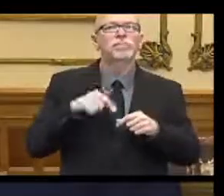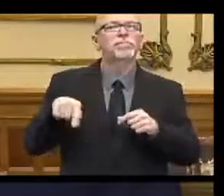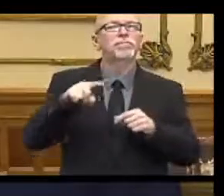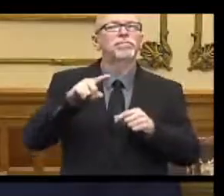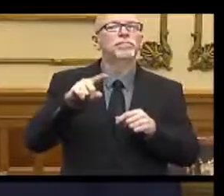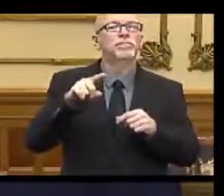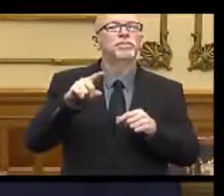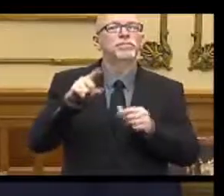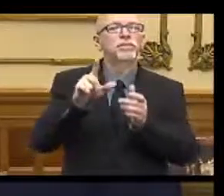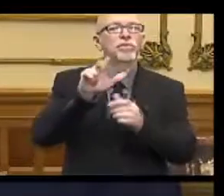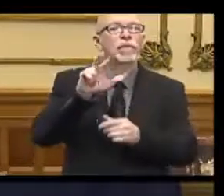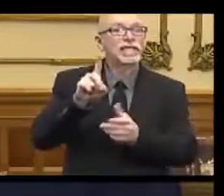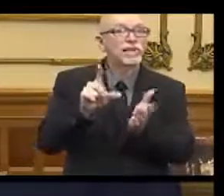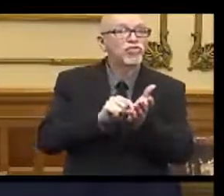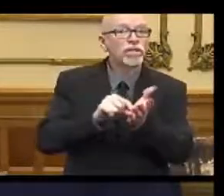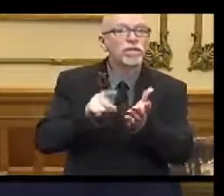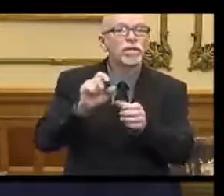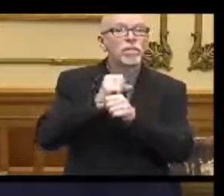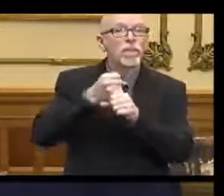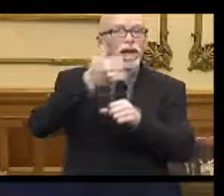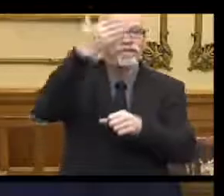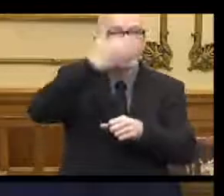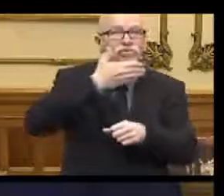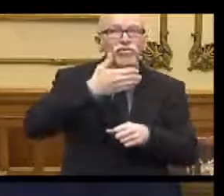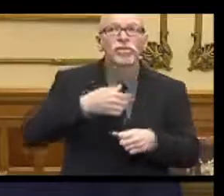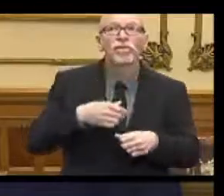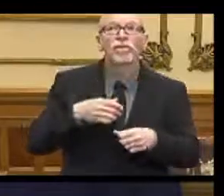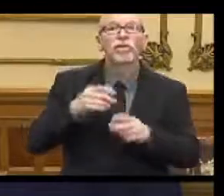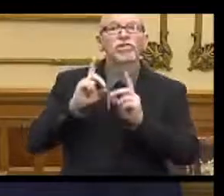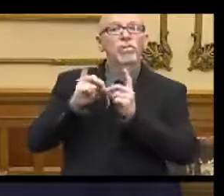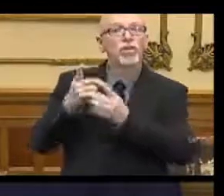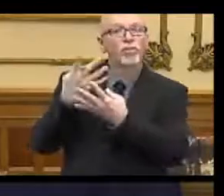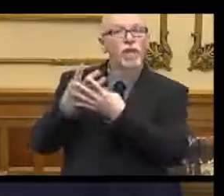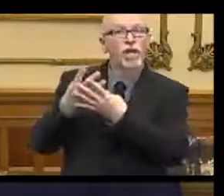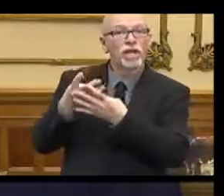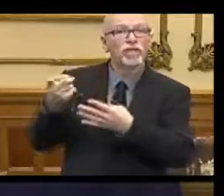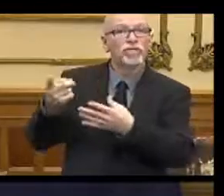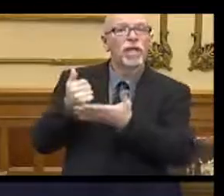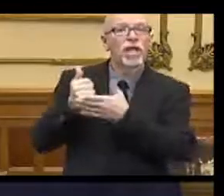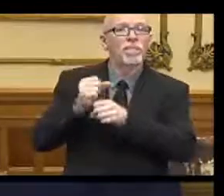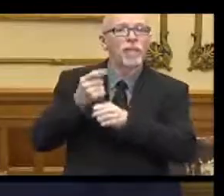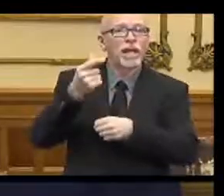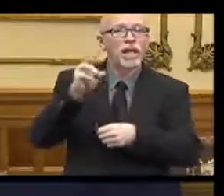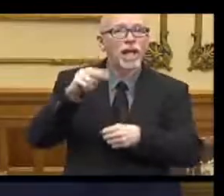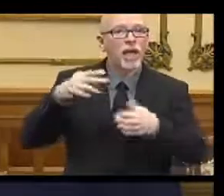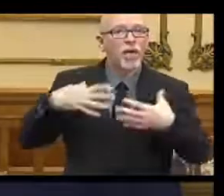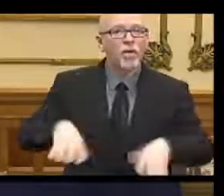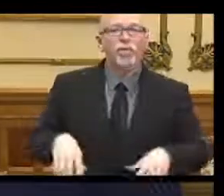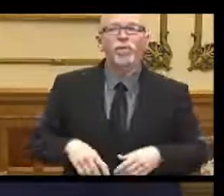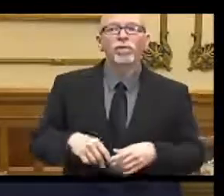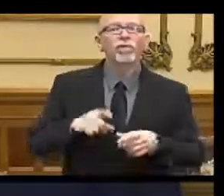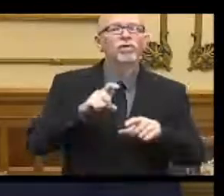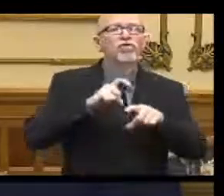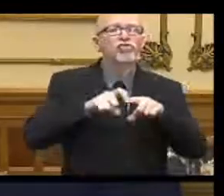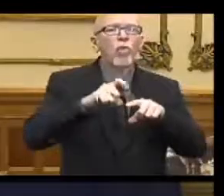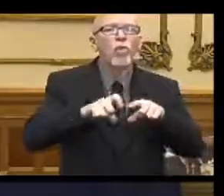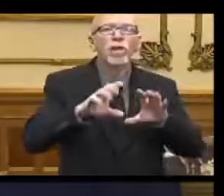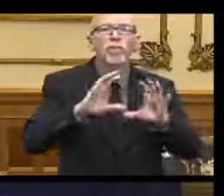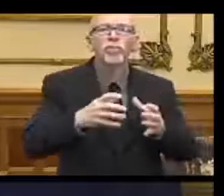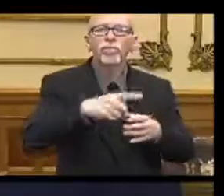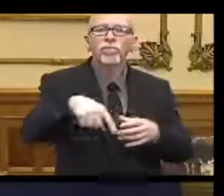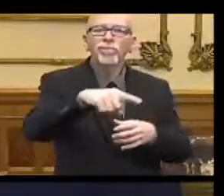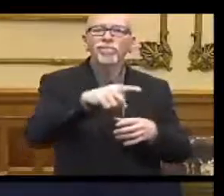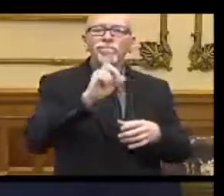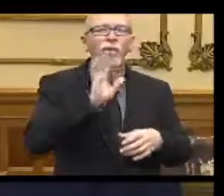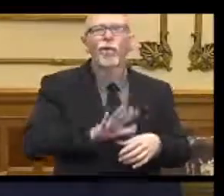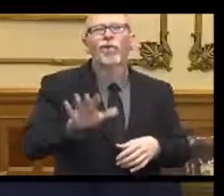those 3D printers and helping us make face shields, the Department of Corrections who's helping us make gowns, the sewing groups that are all over the